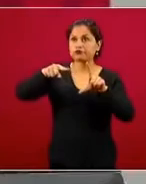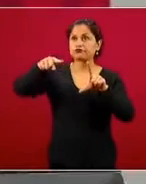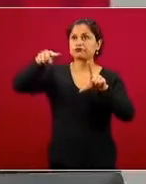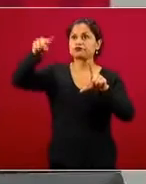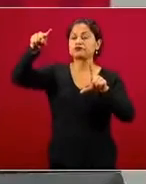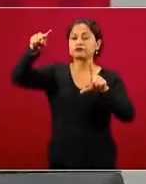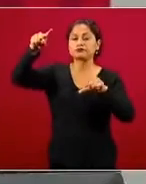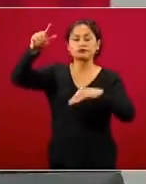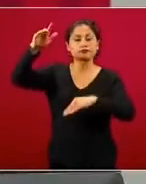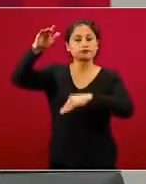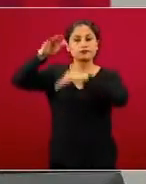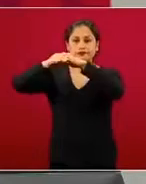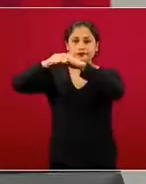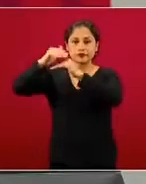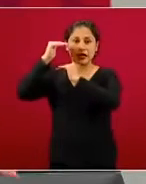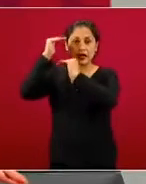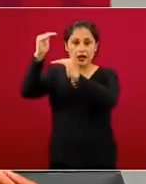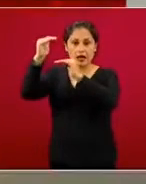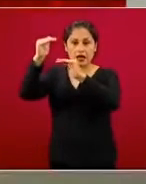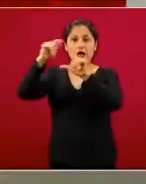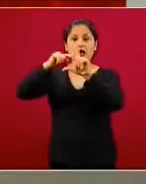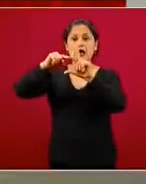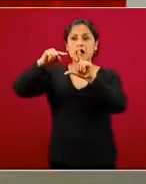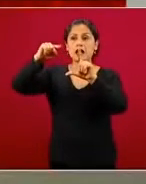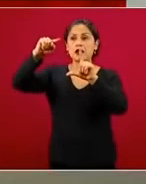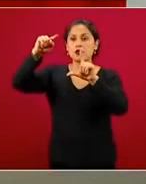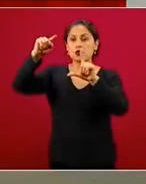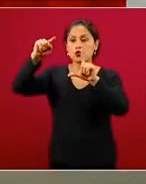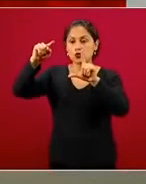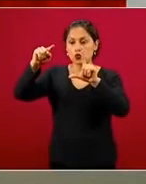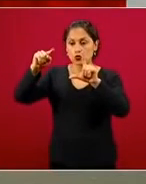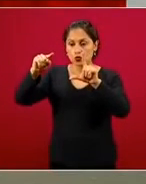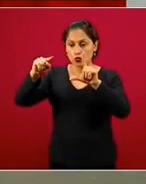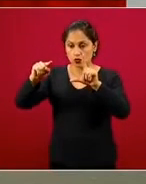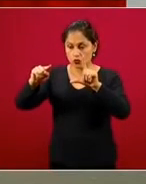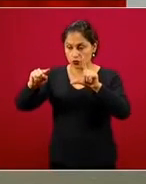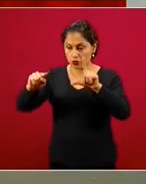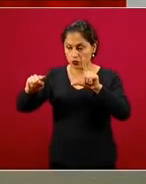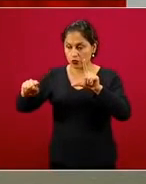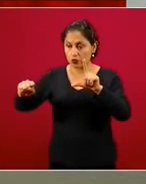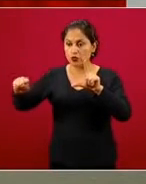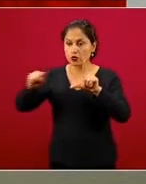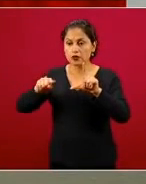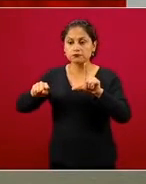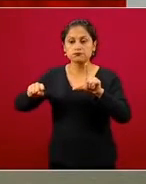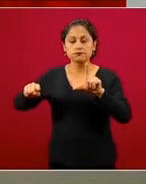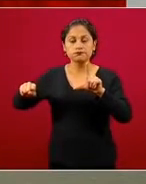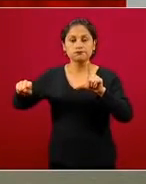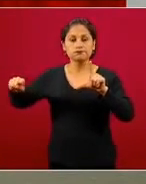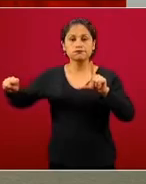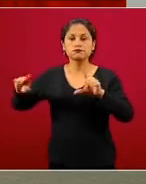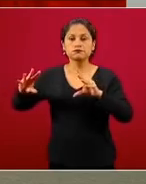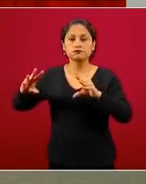that matter. The way pandemics work is we have an gradual increase in the